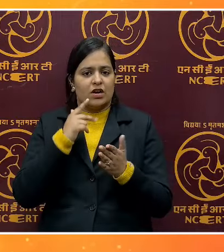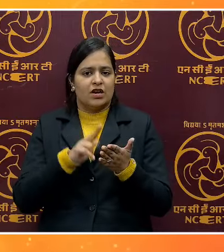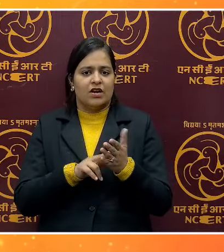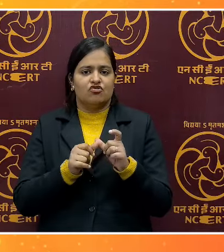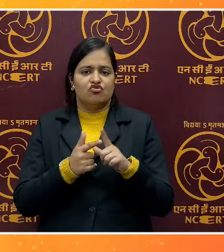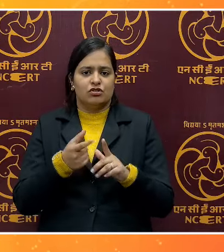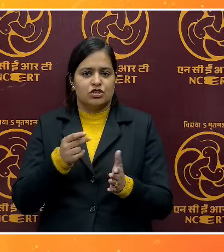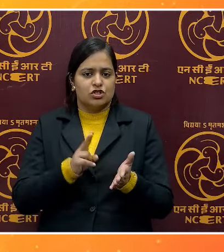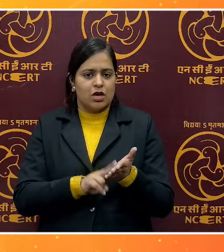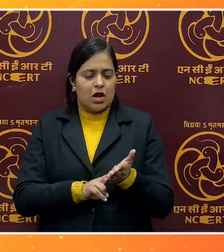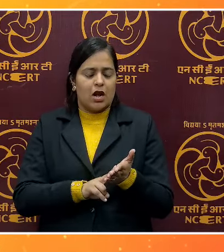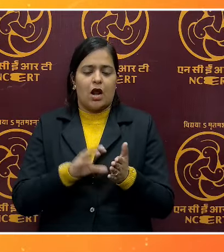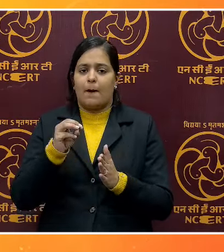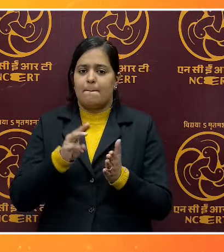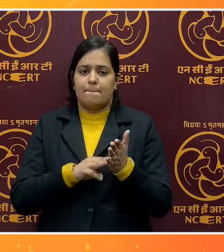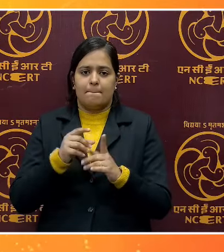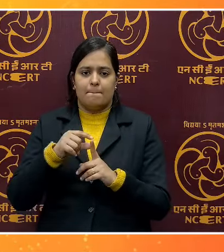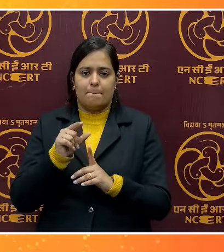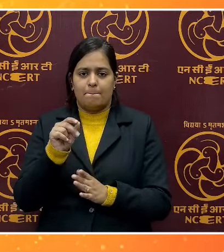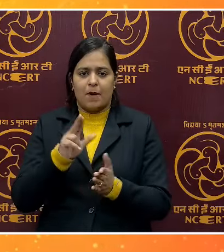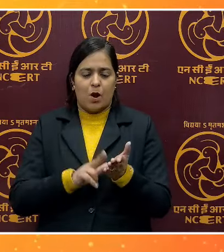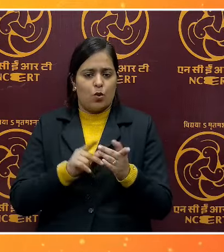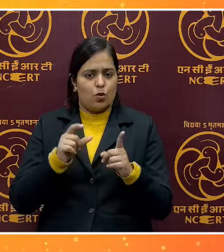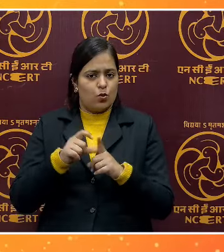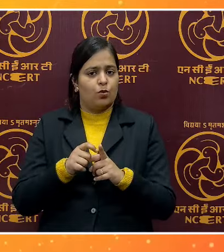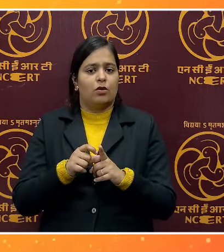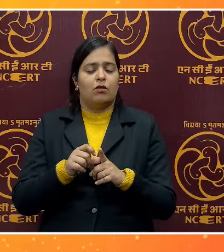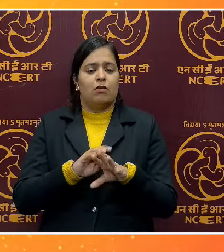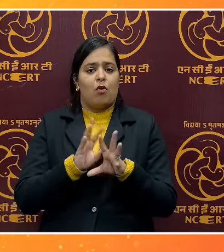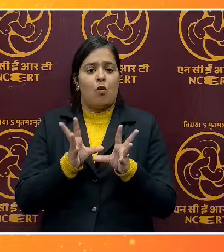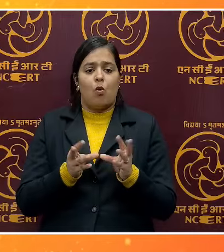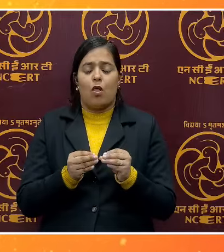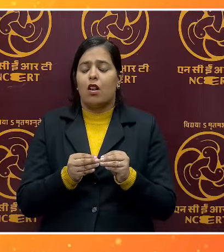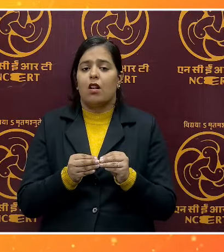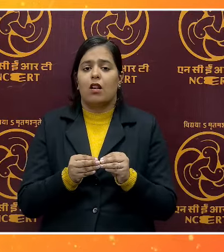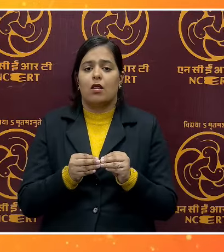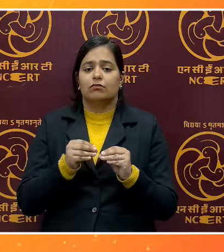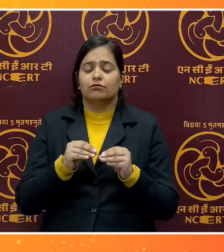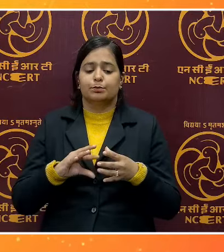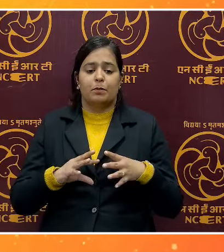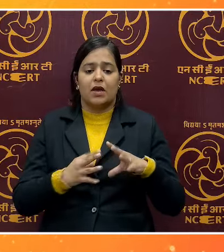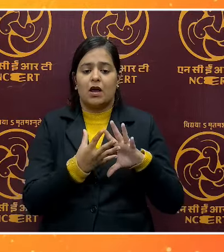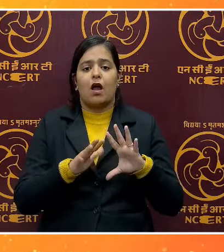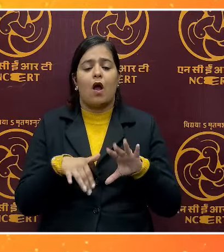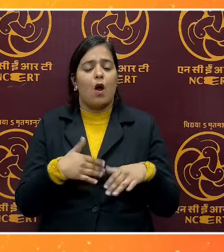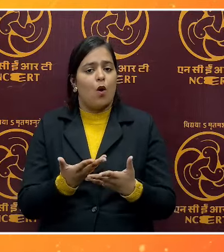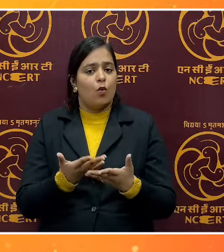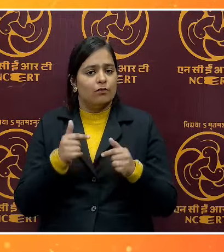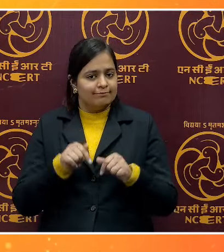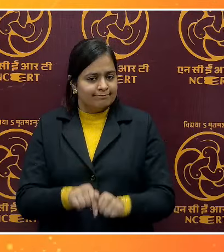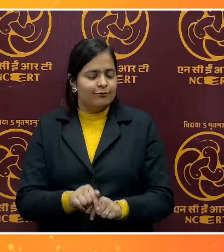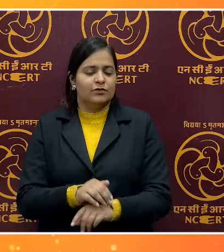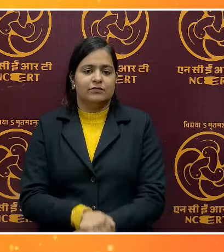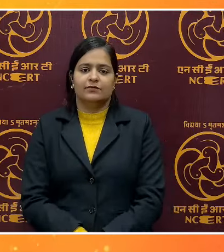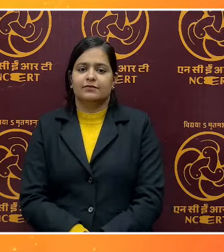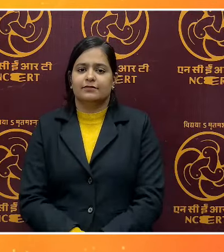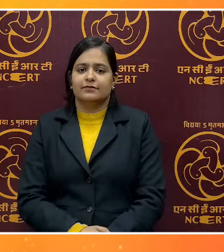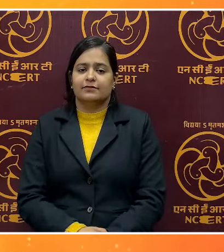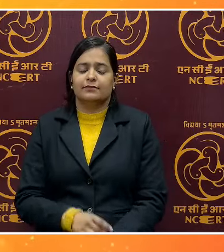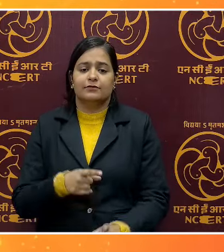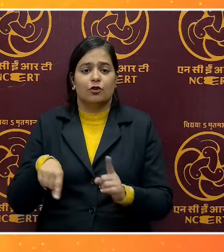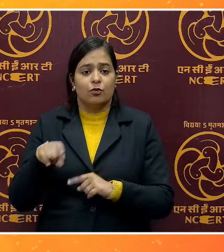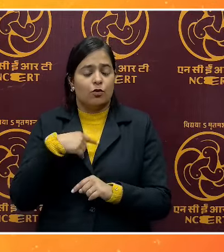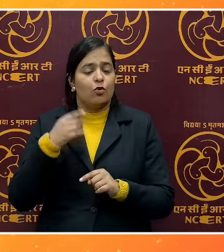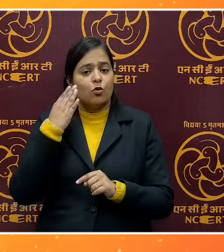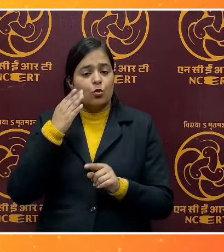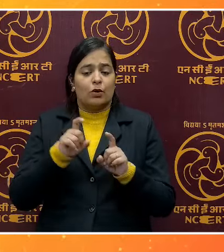to dissociate or ionize, how many kind of ions to be created. We must be able to